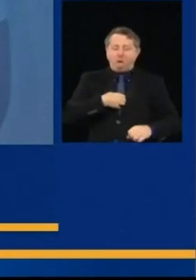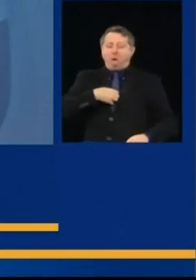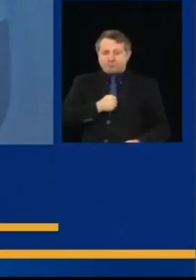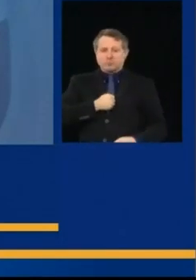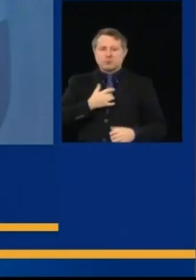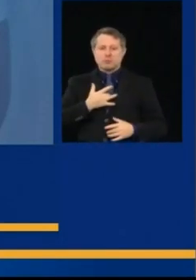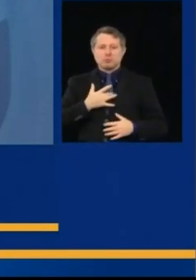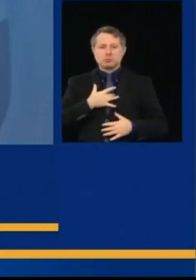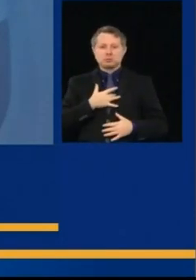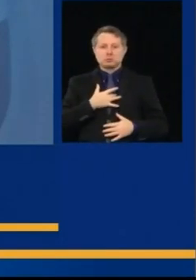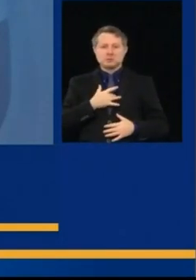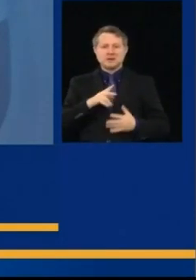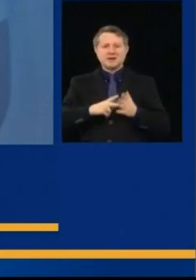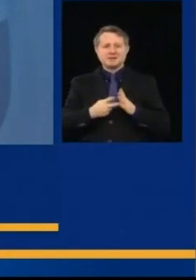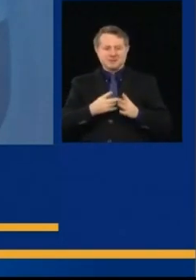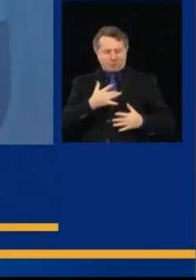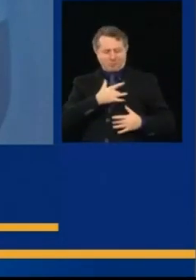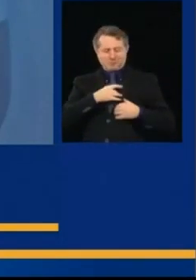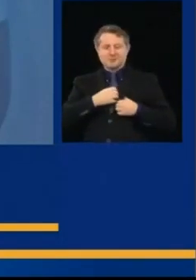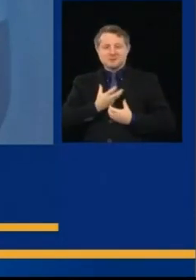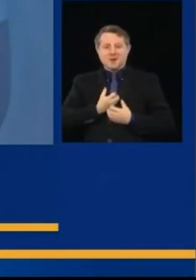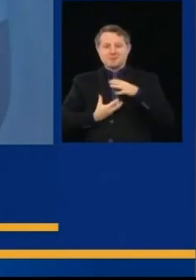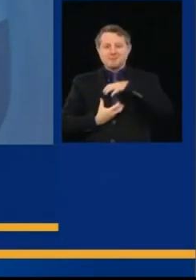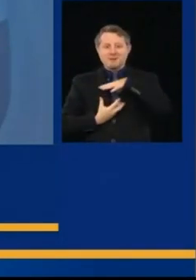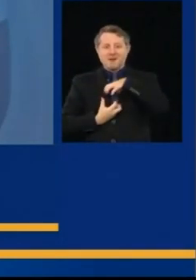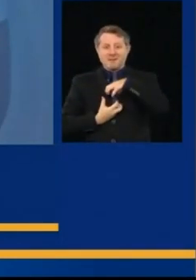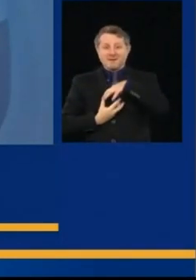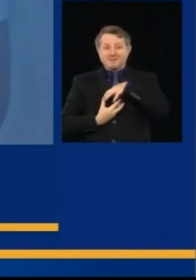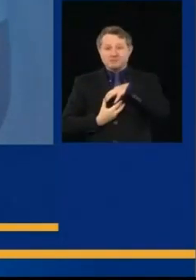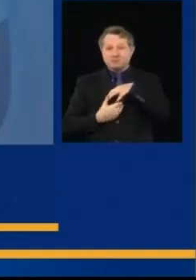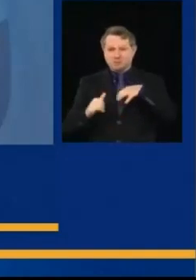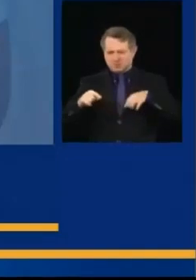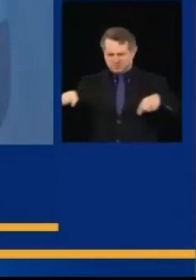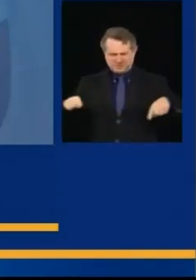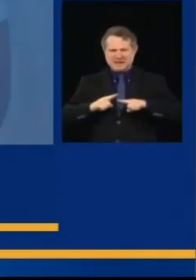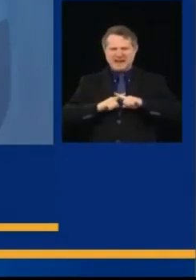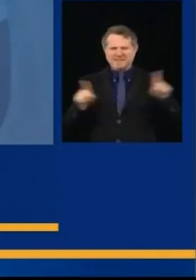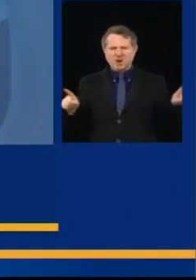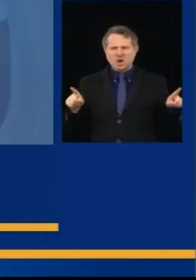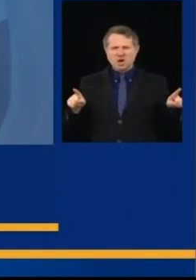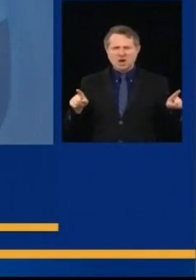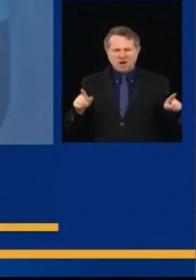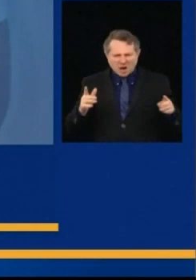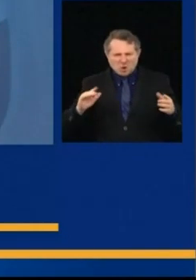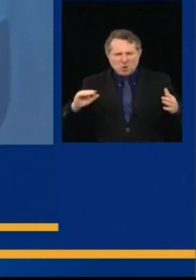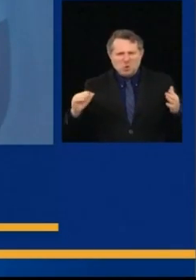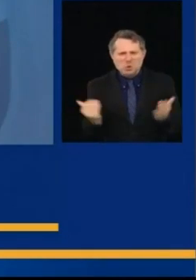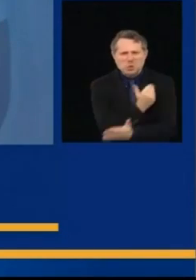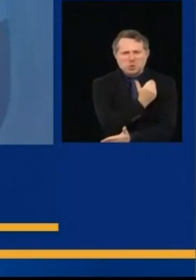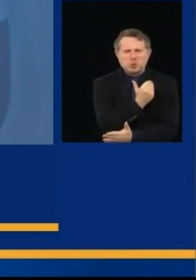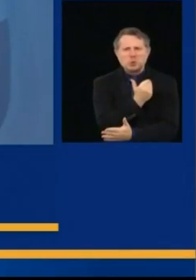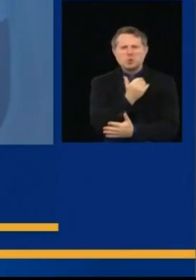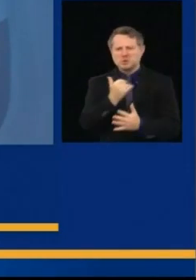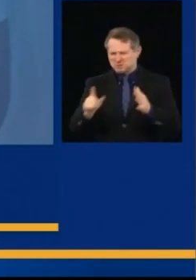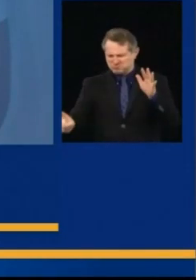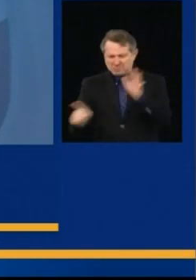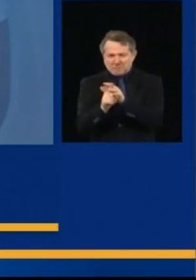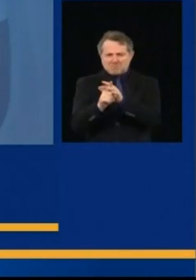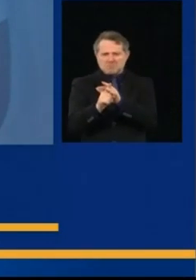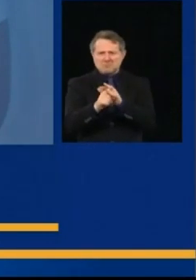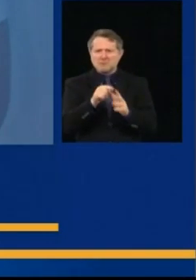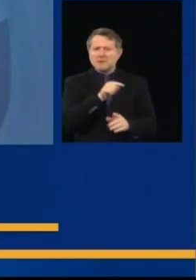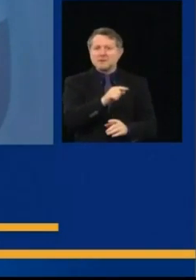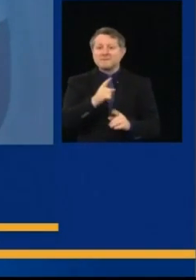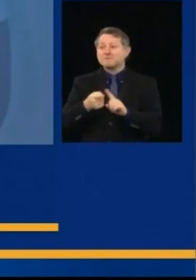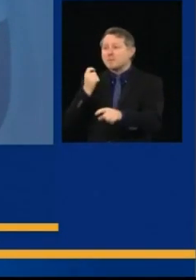than a respiratory case, which is a new manifestation of the COVID virus. Department of